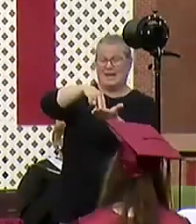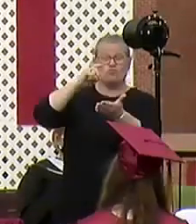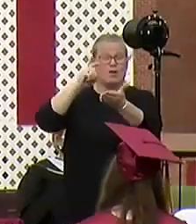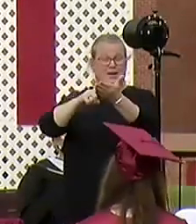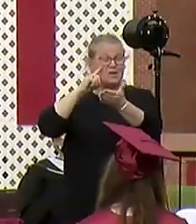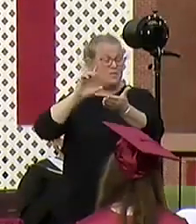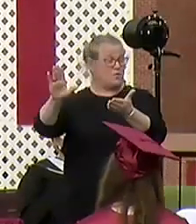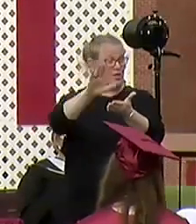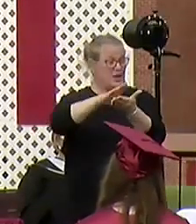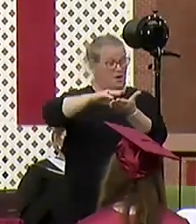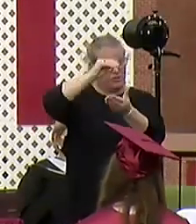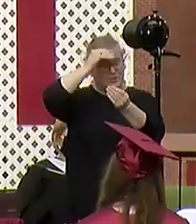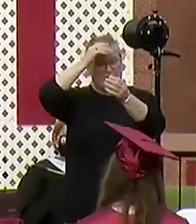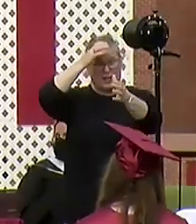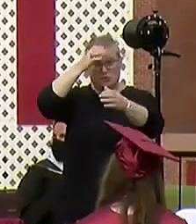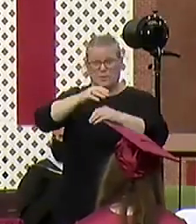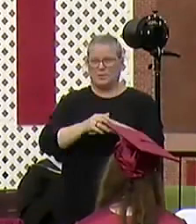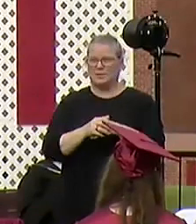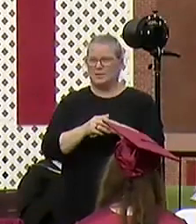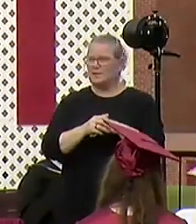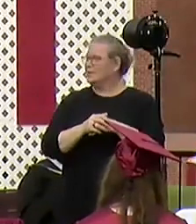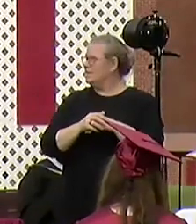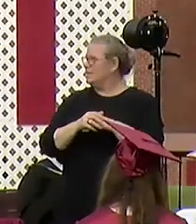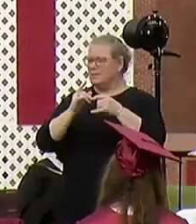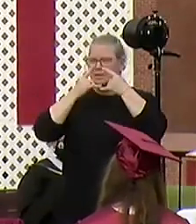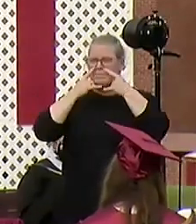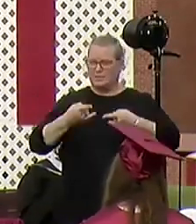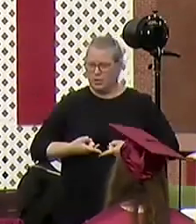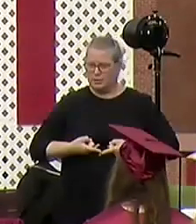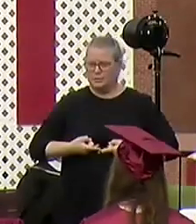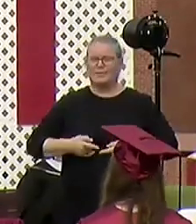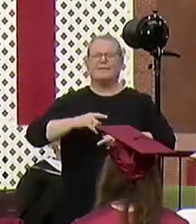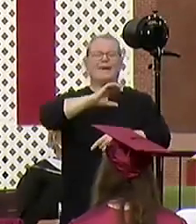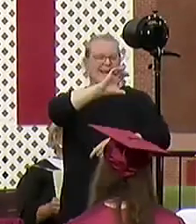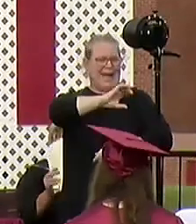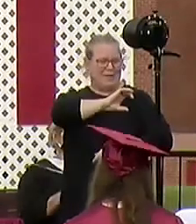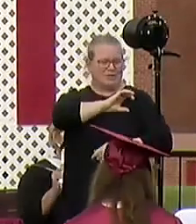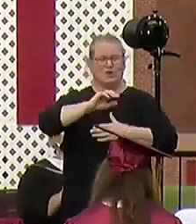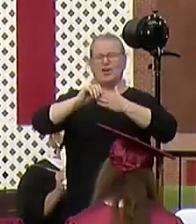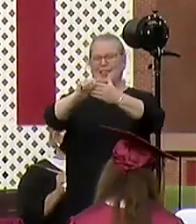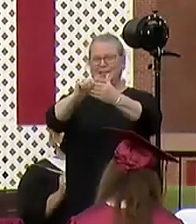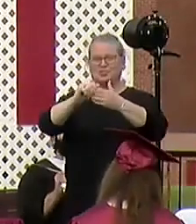scholarship, mask break, character, leadership, and service.